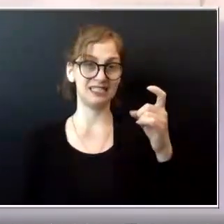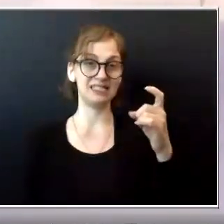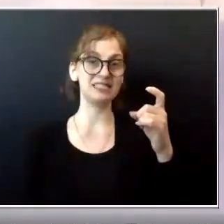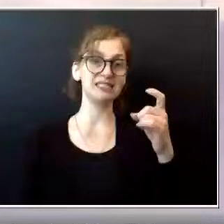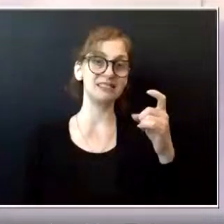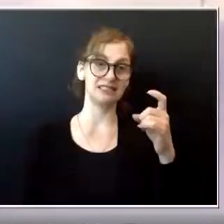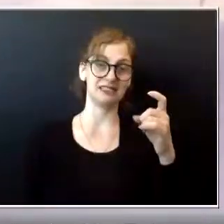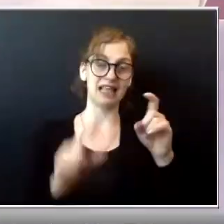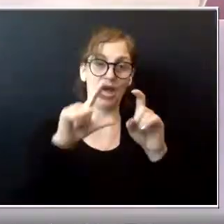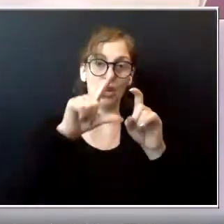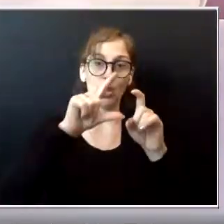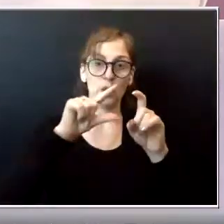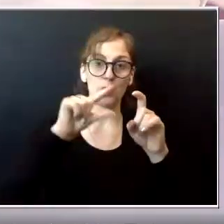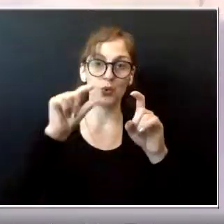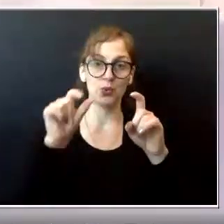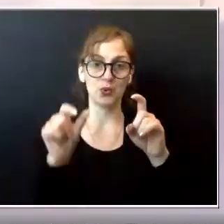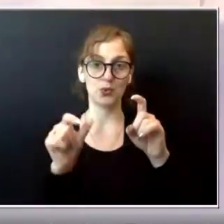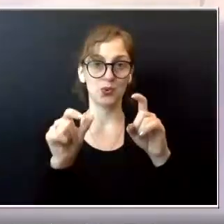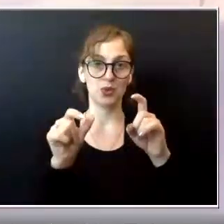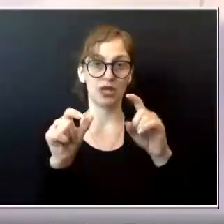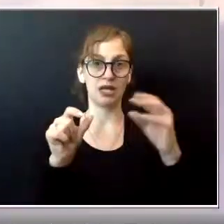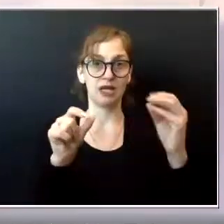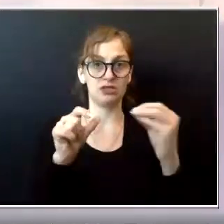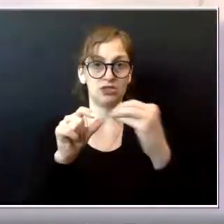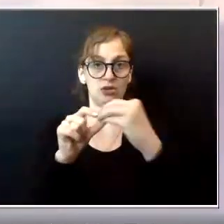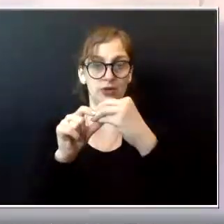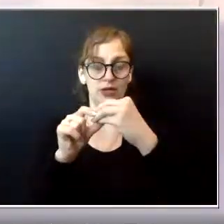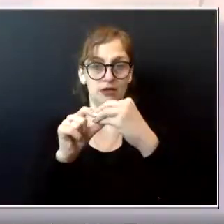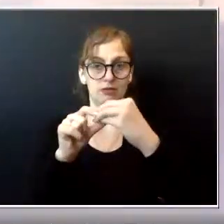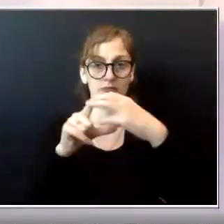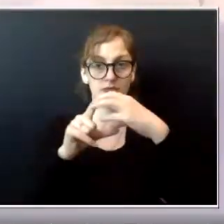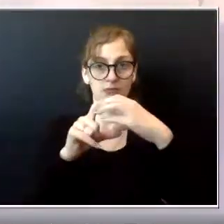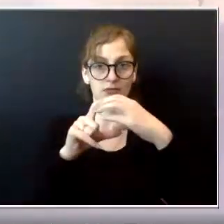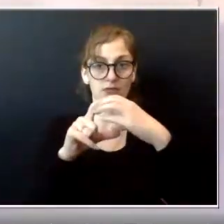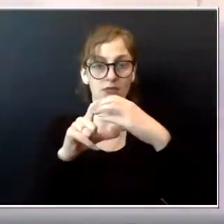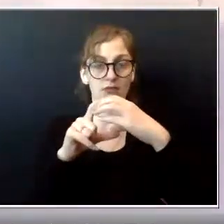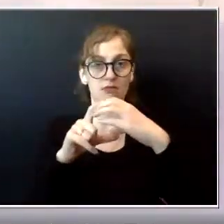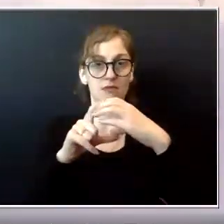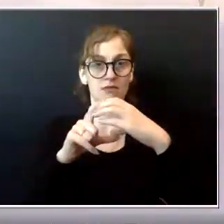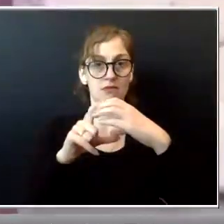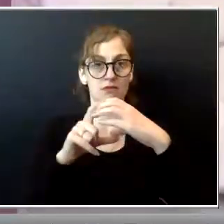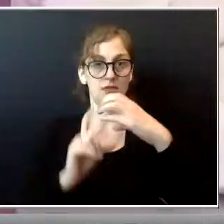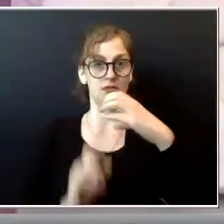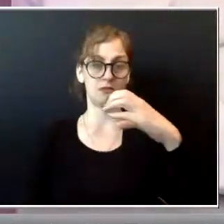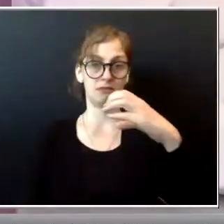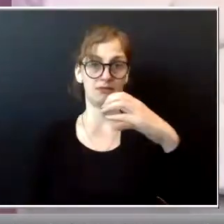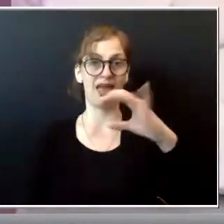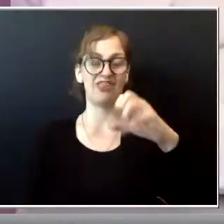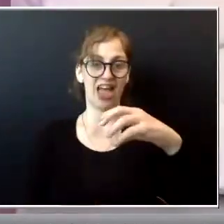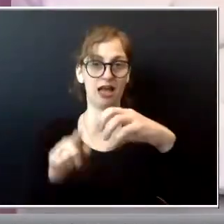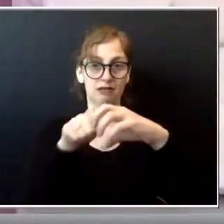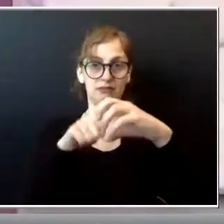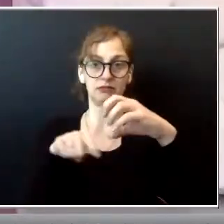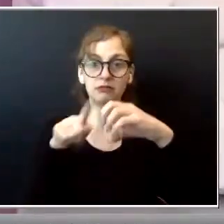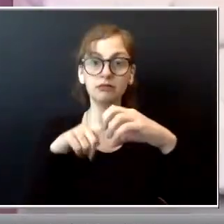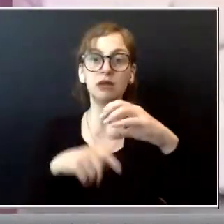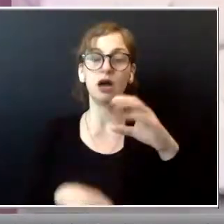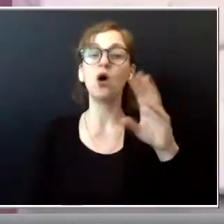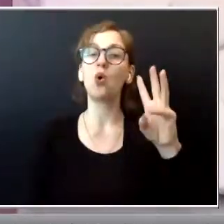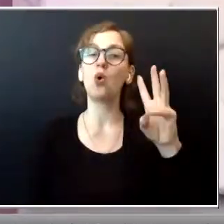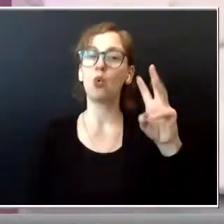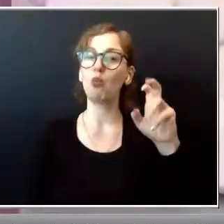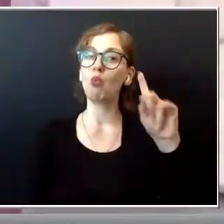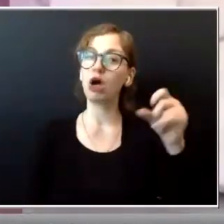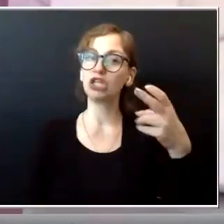the appendix. And then now that's the Watchman device. We just opened it up. So this is a cartoon animation.